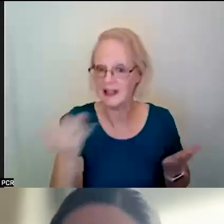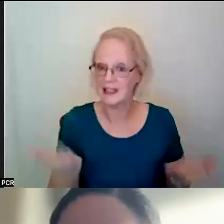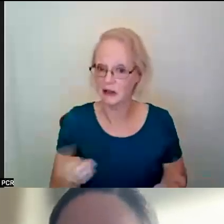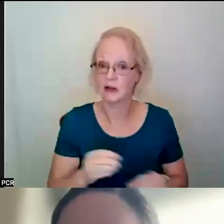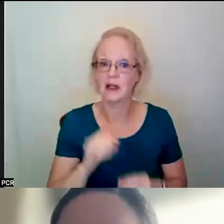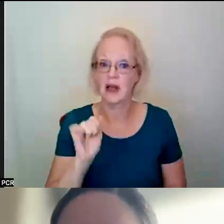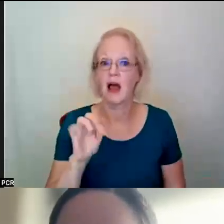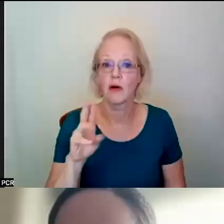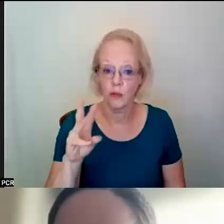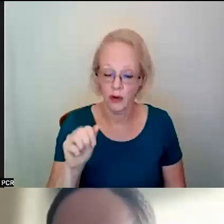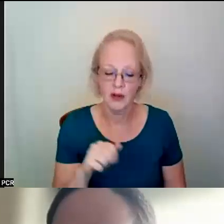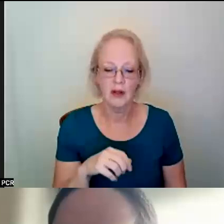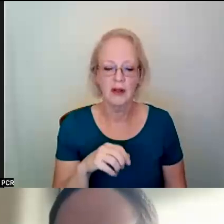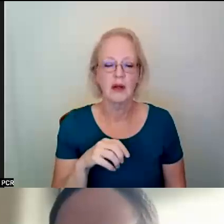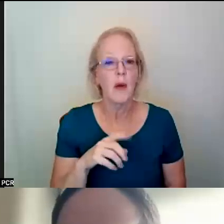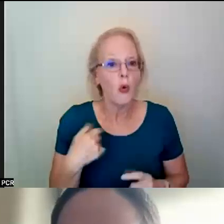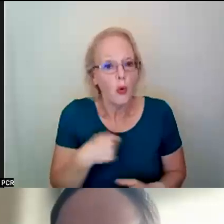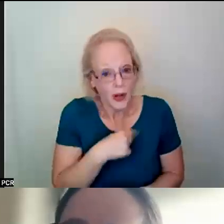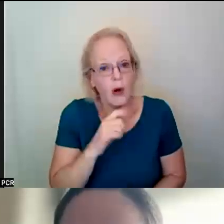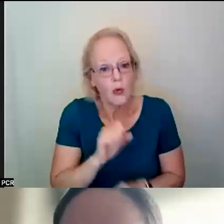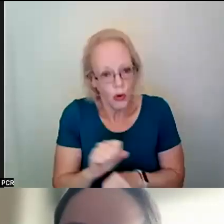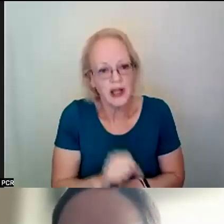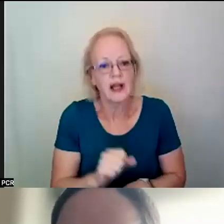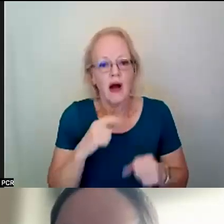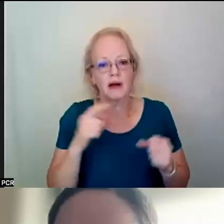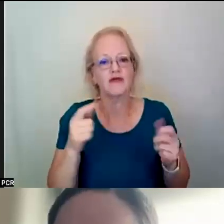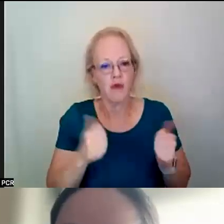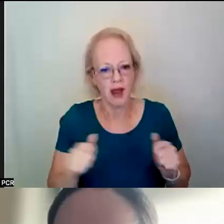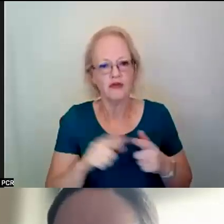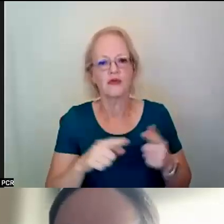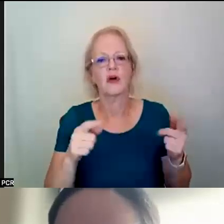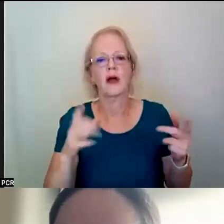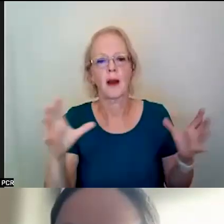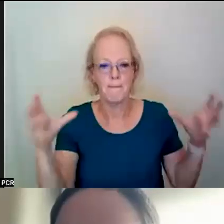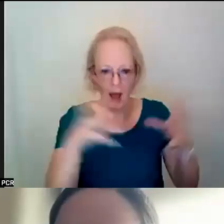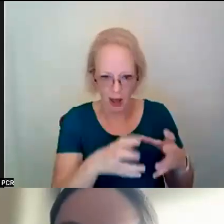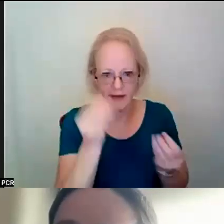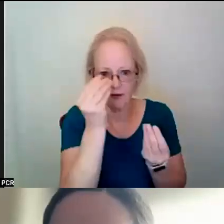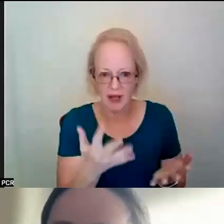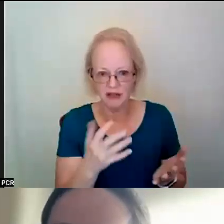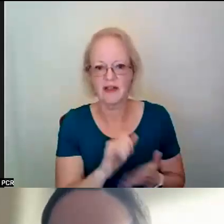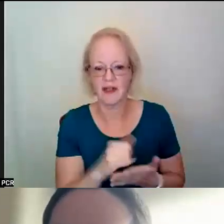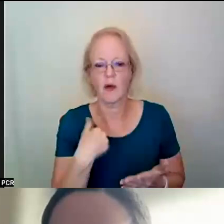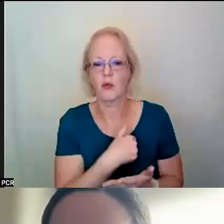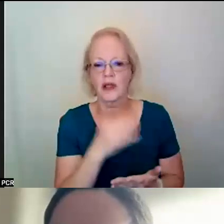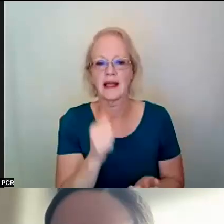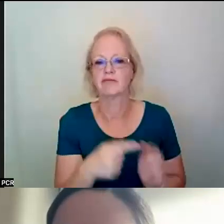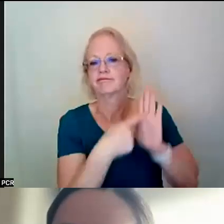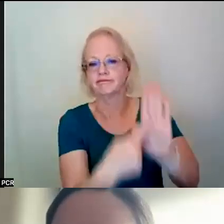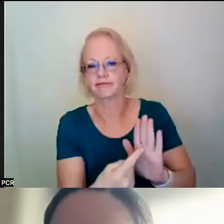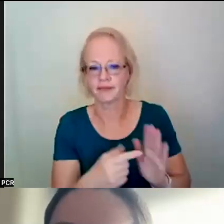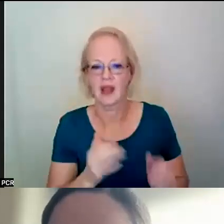that point, we are actually working on compiling some information to have available on our website. But